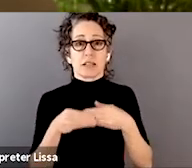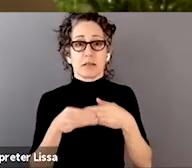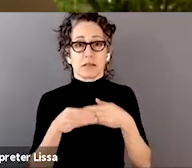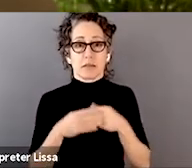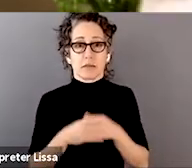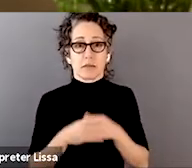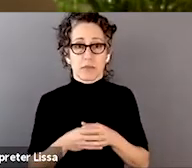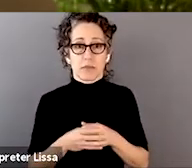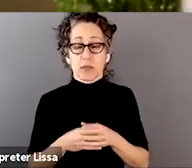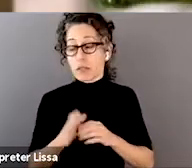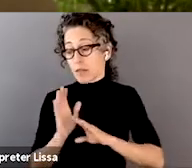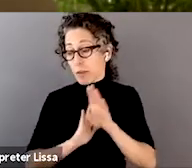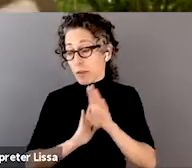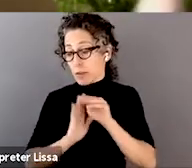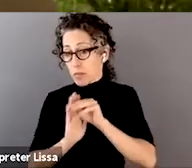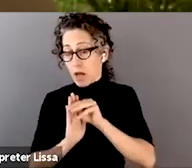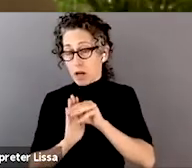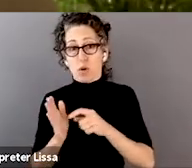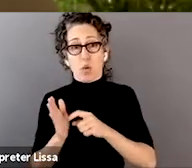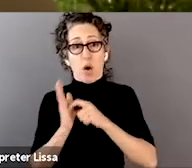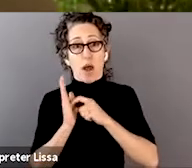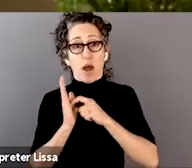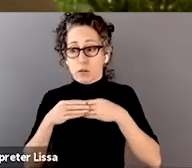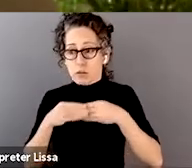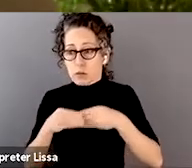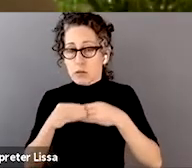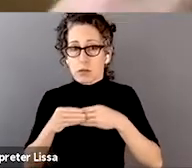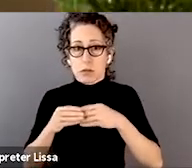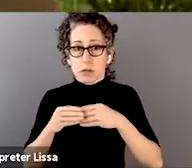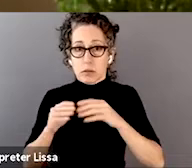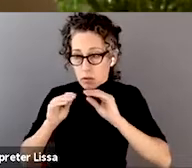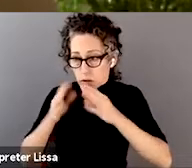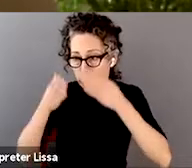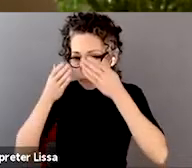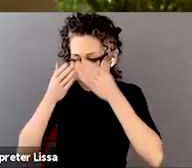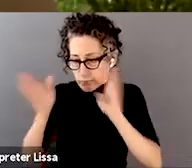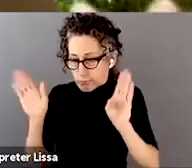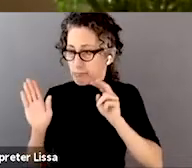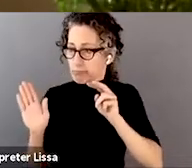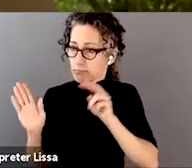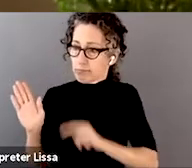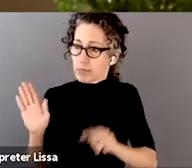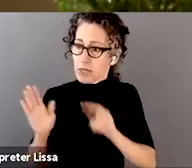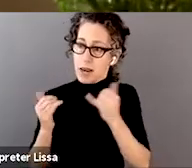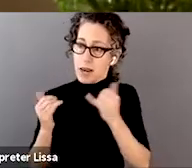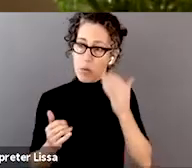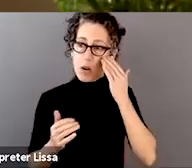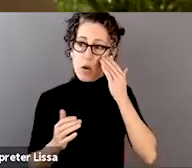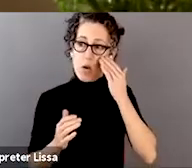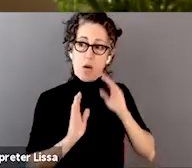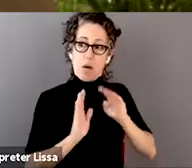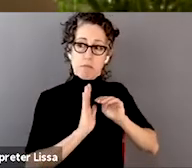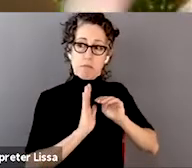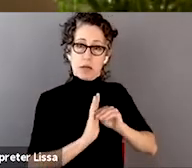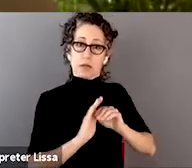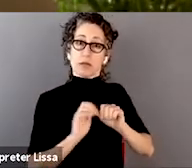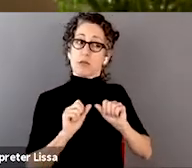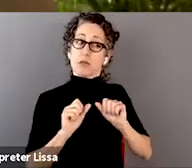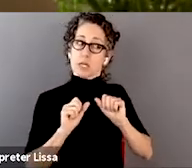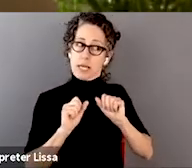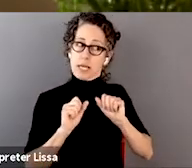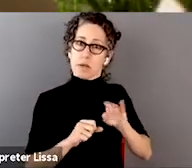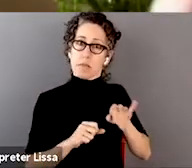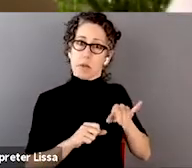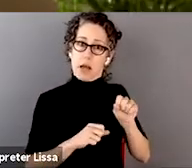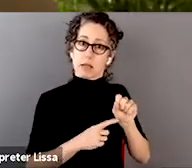models, and just kind of keeping an eye out for, now that we know that models could be susceptible to these things, let's make